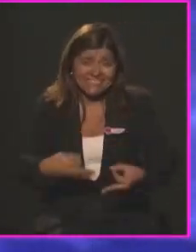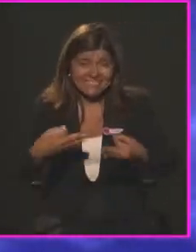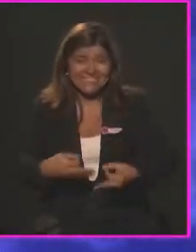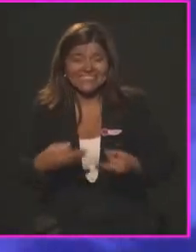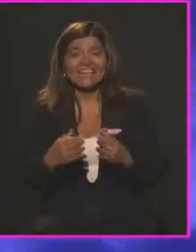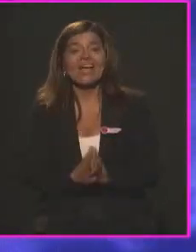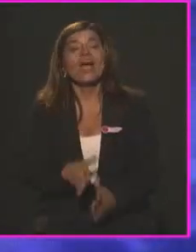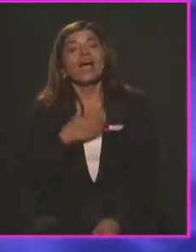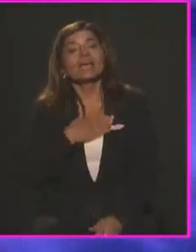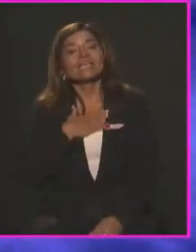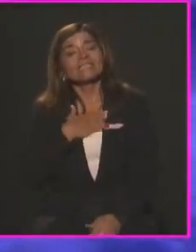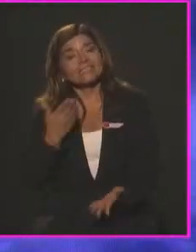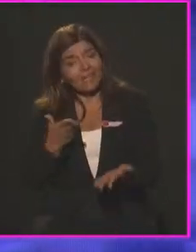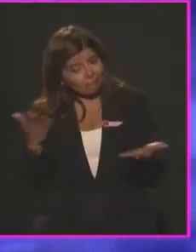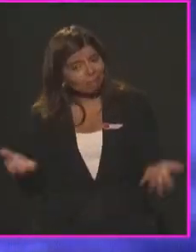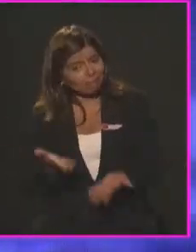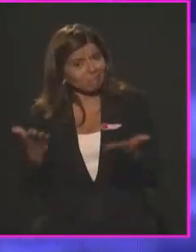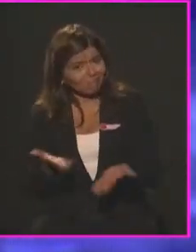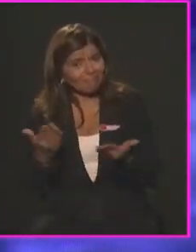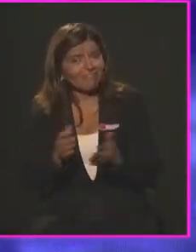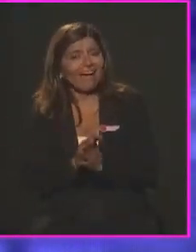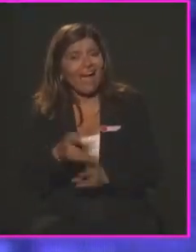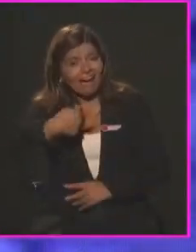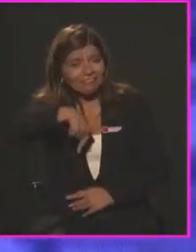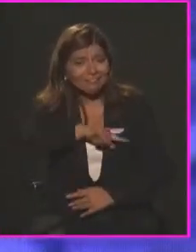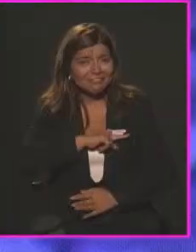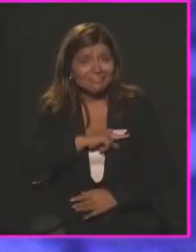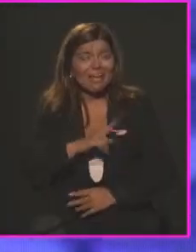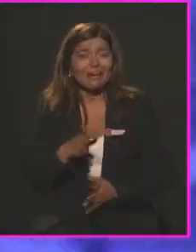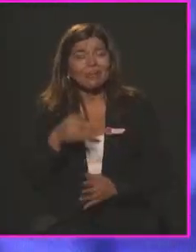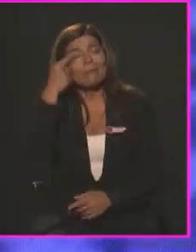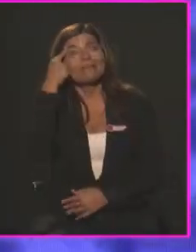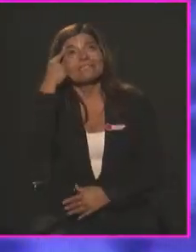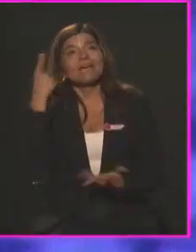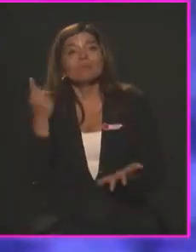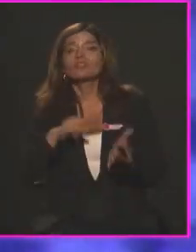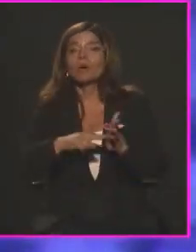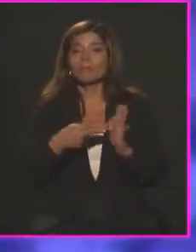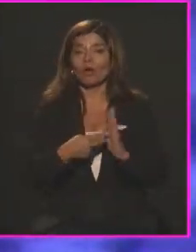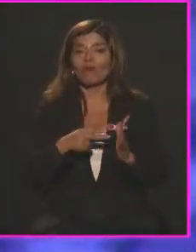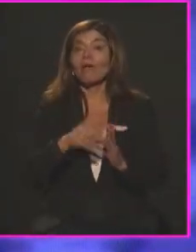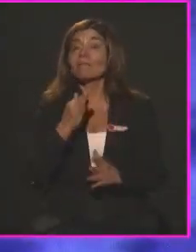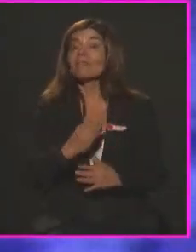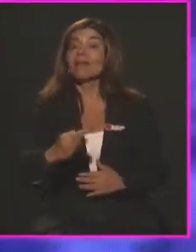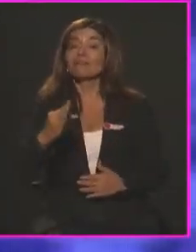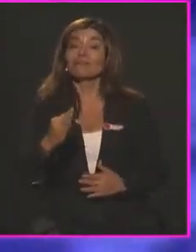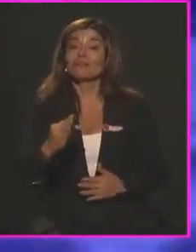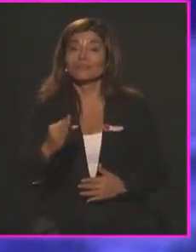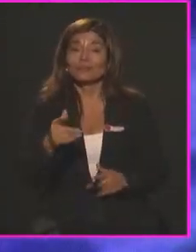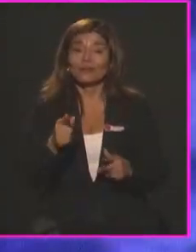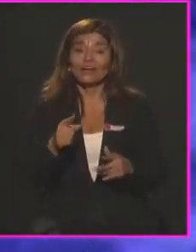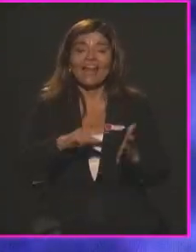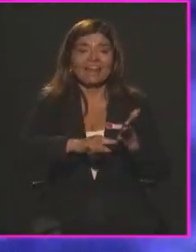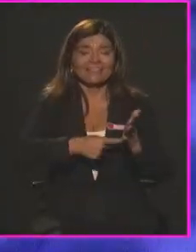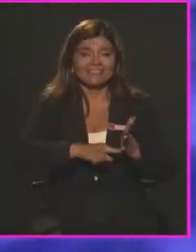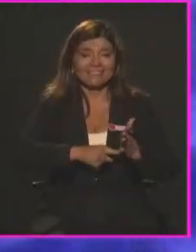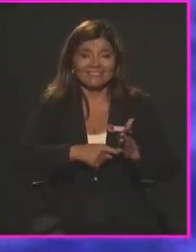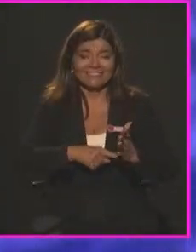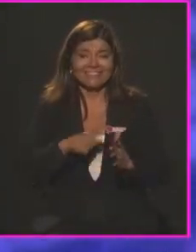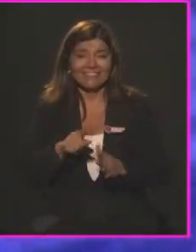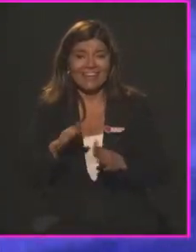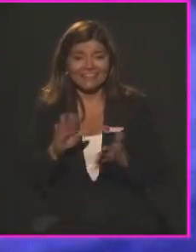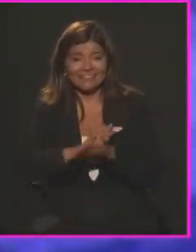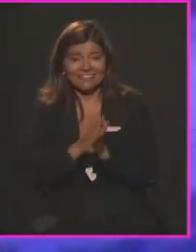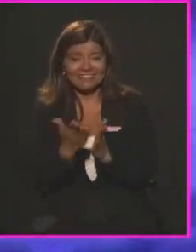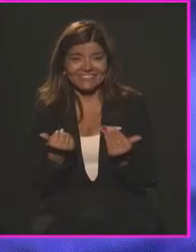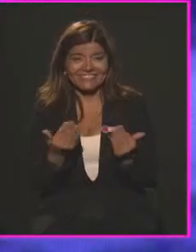big problems of the future and all of the big kind of technology and all these needs and things that we can create,